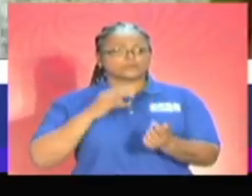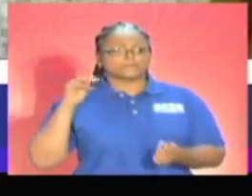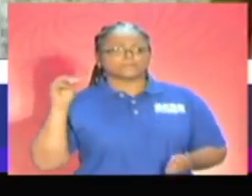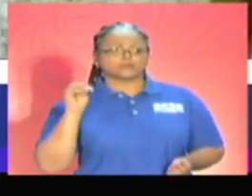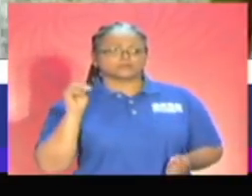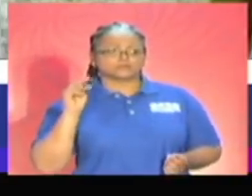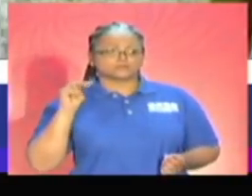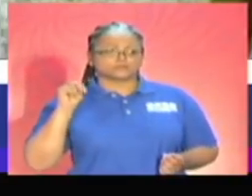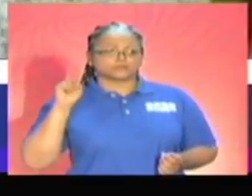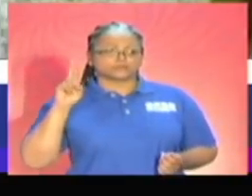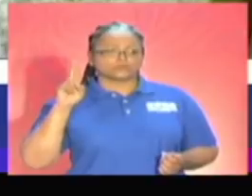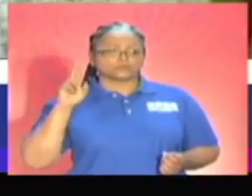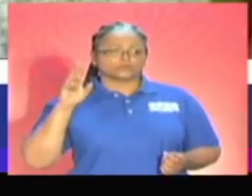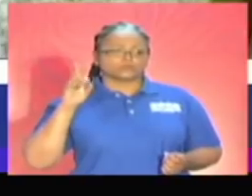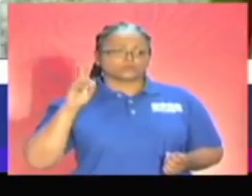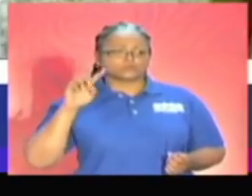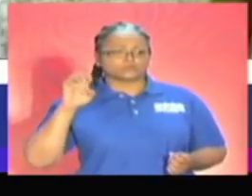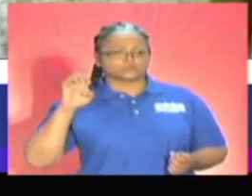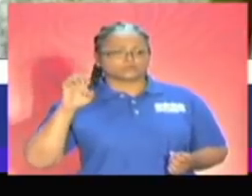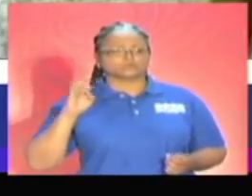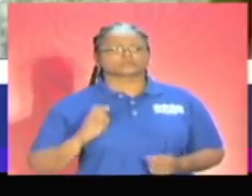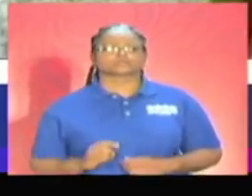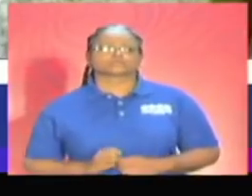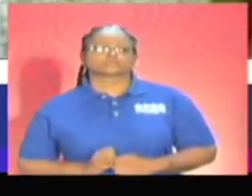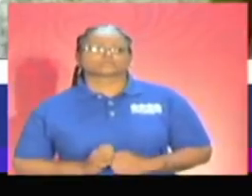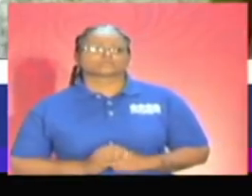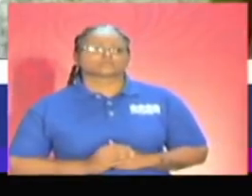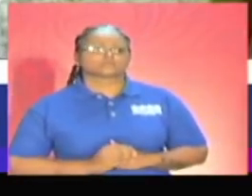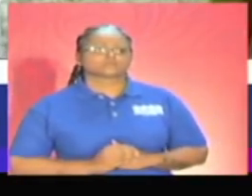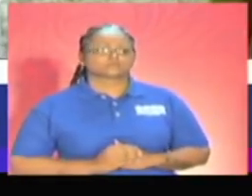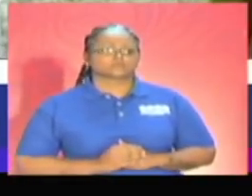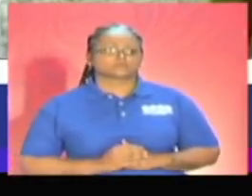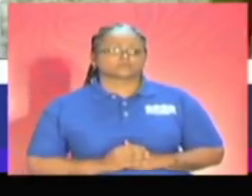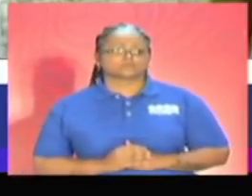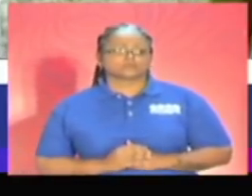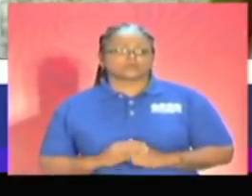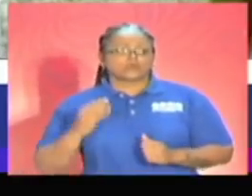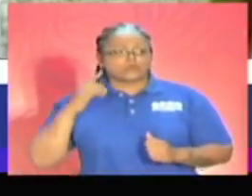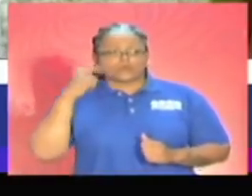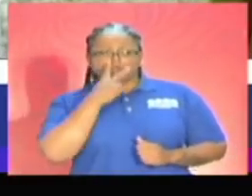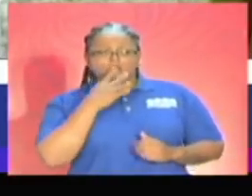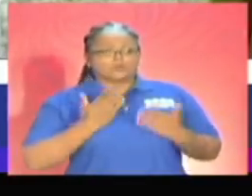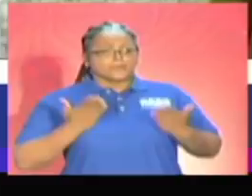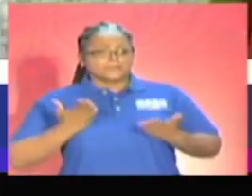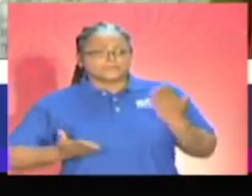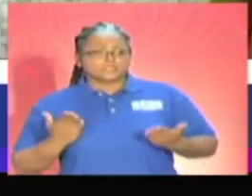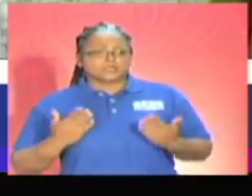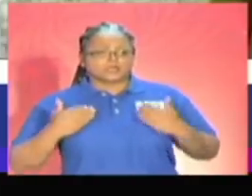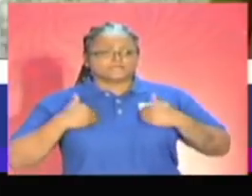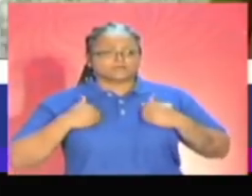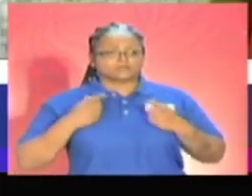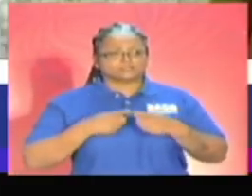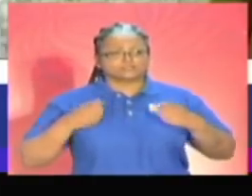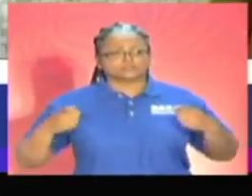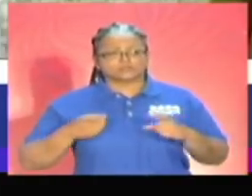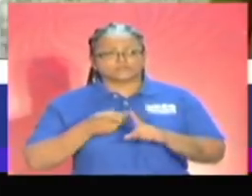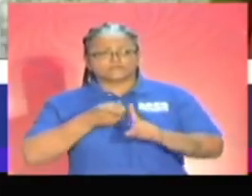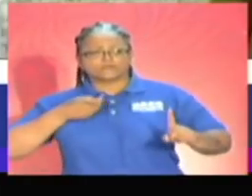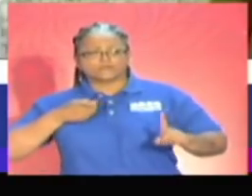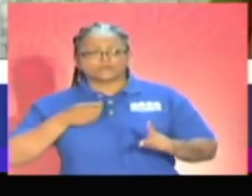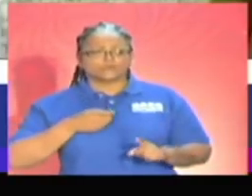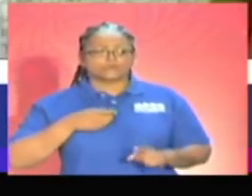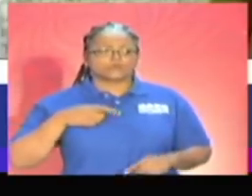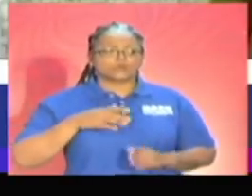could you explain for us the rarity of an anaphylactic reaction to a COVID-19 vaccine, especially